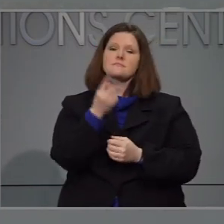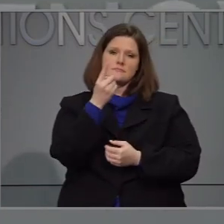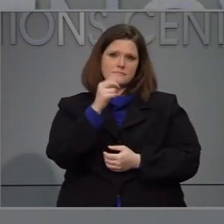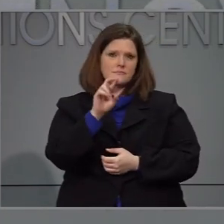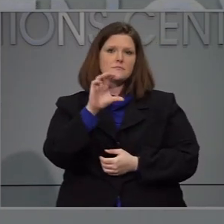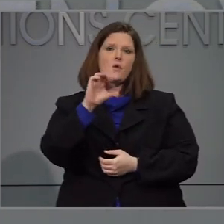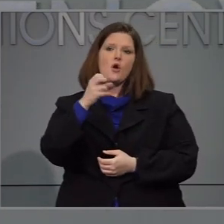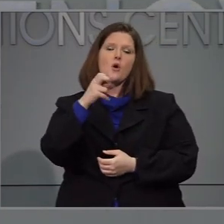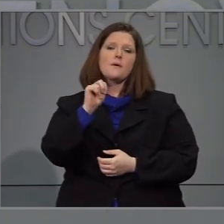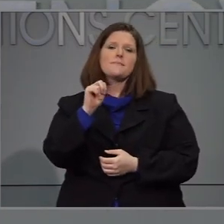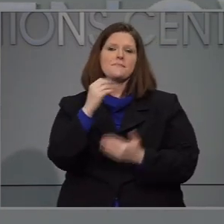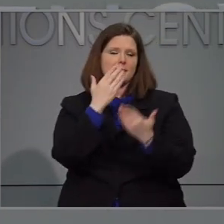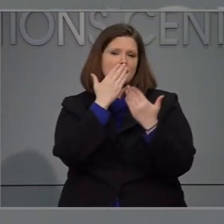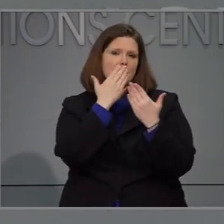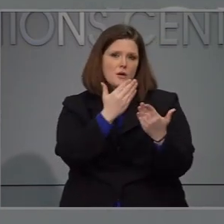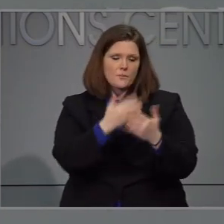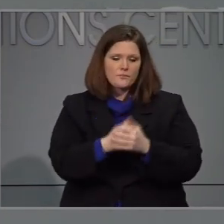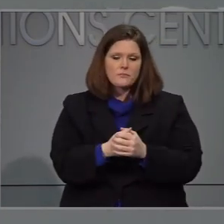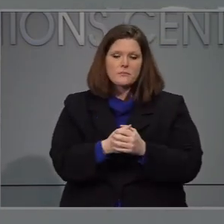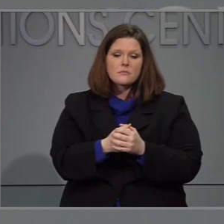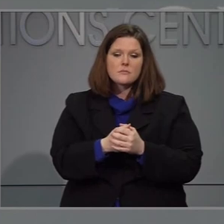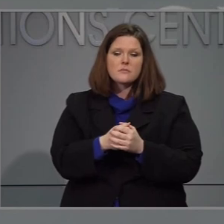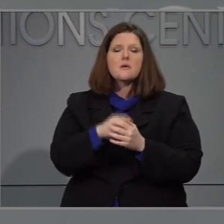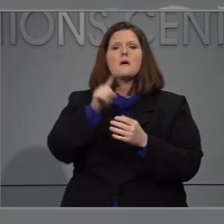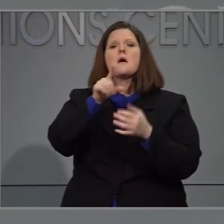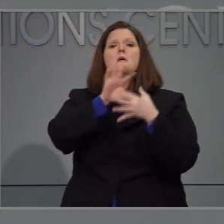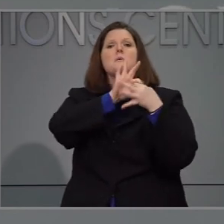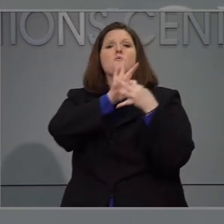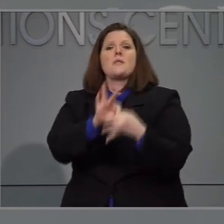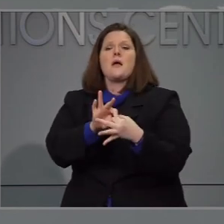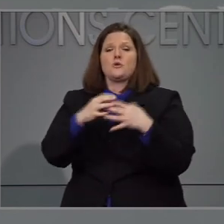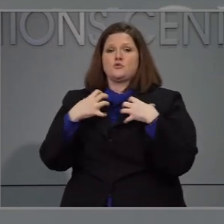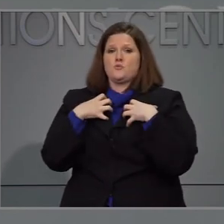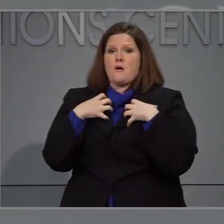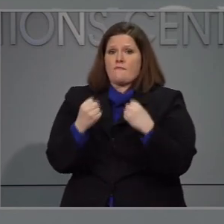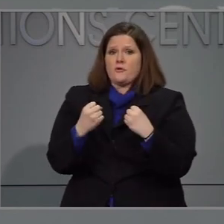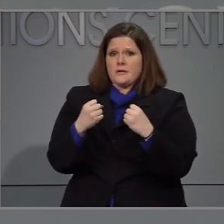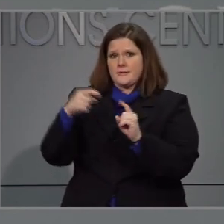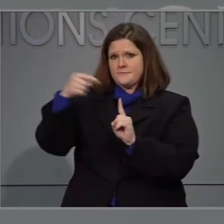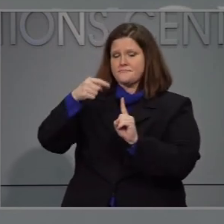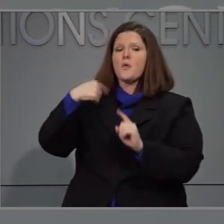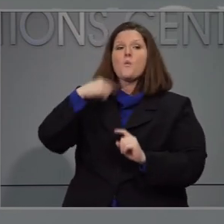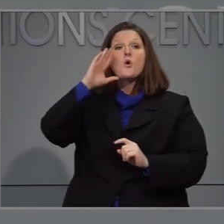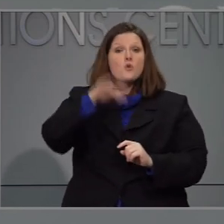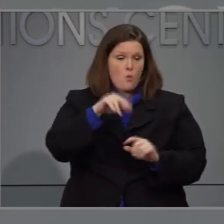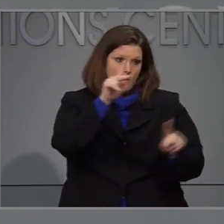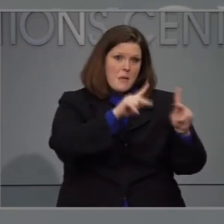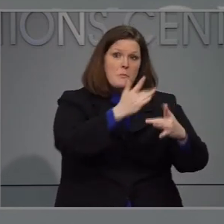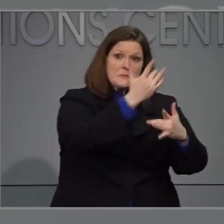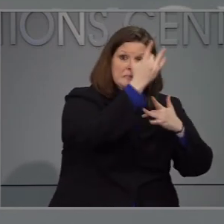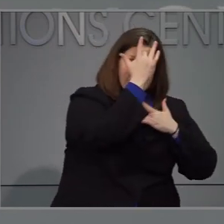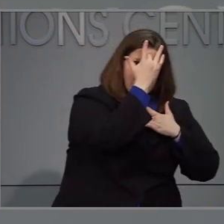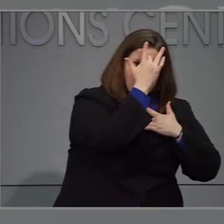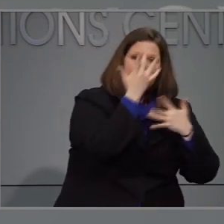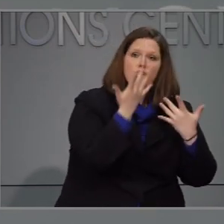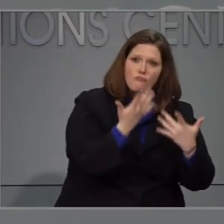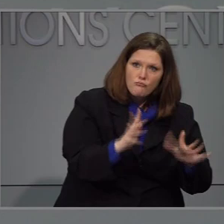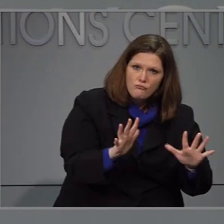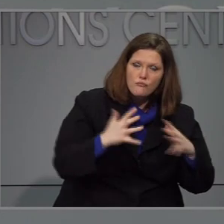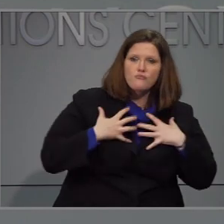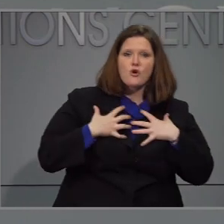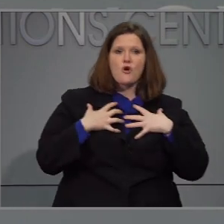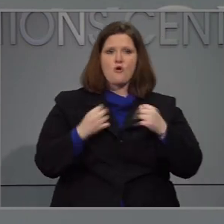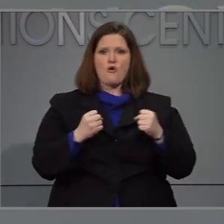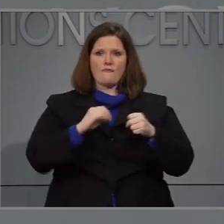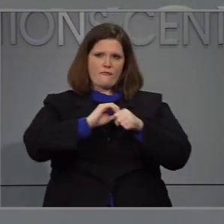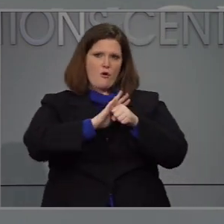Thank you. And just on the recovery piece, while we know folks are recovering from COVID-19, I have my own family